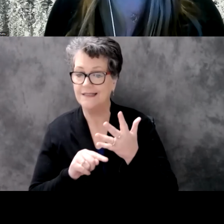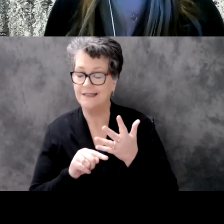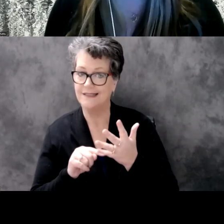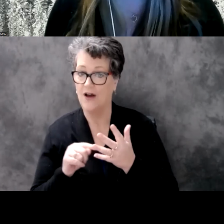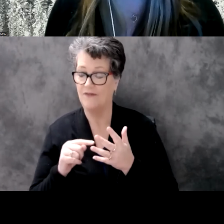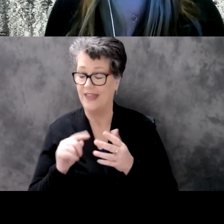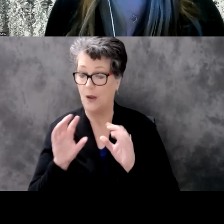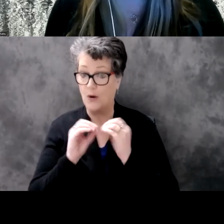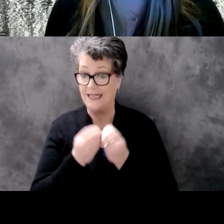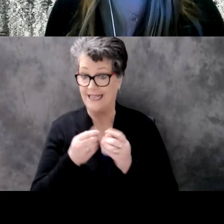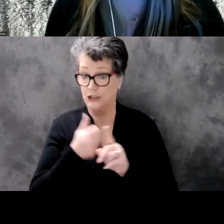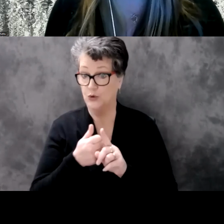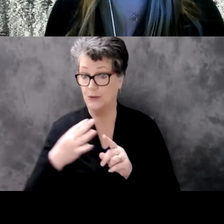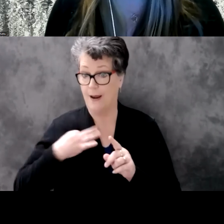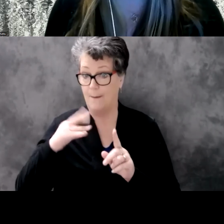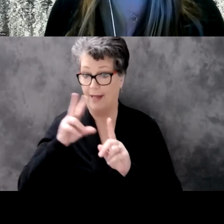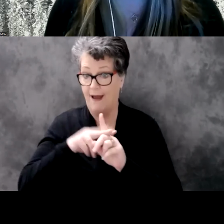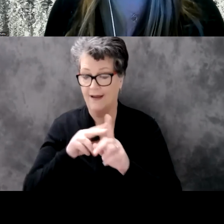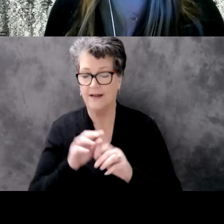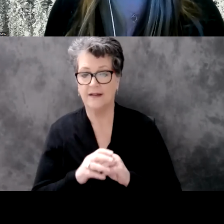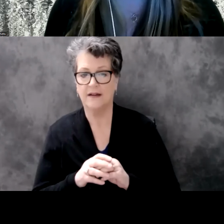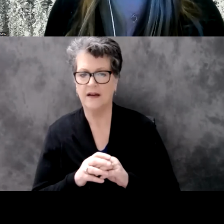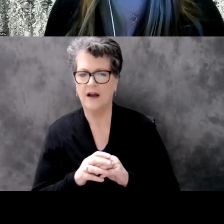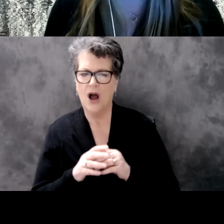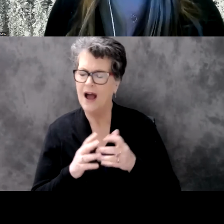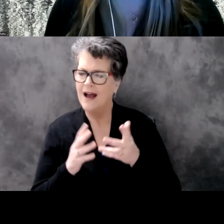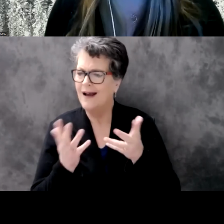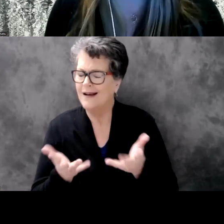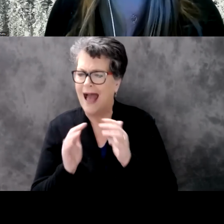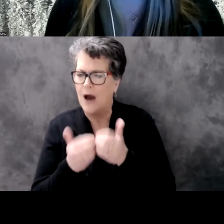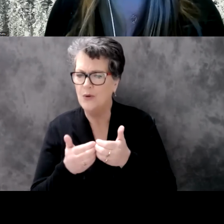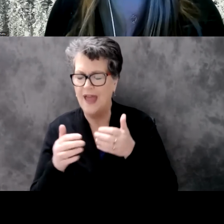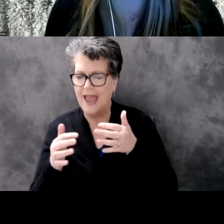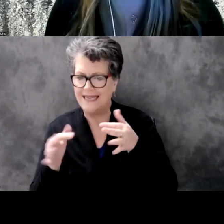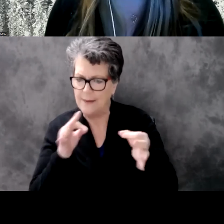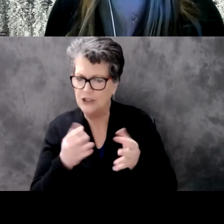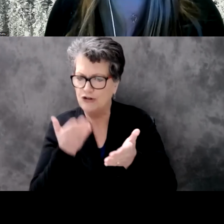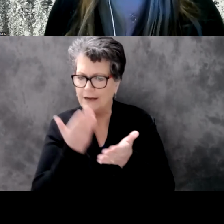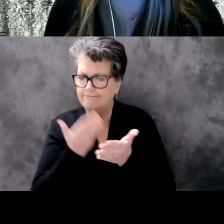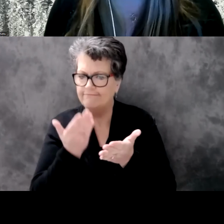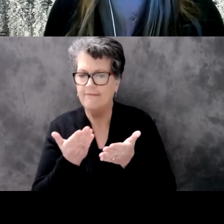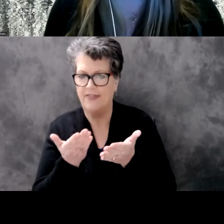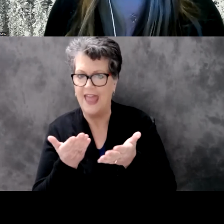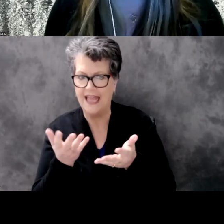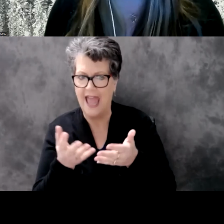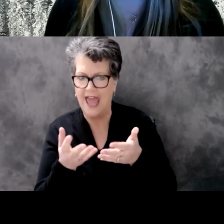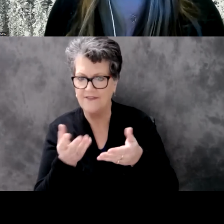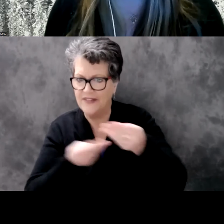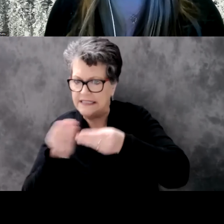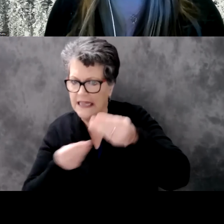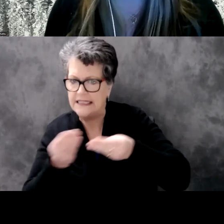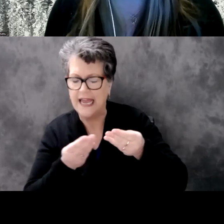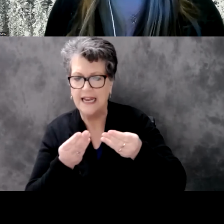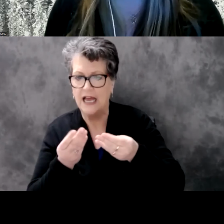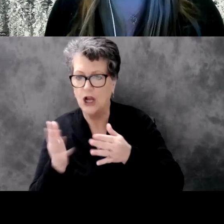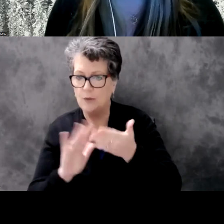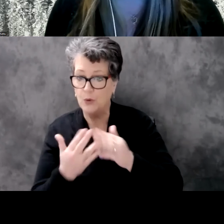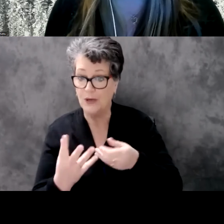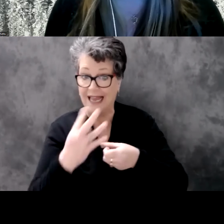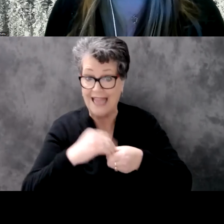characteristics of an applicant that demonstrates they can facilitate community engagement to plan and develop a local age